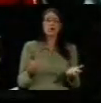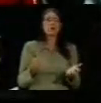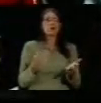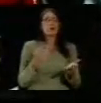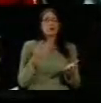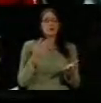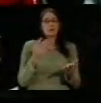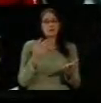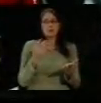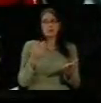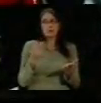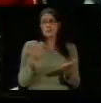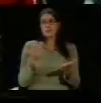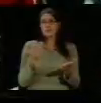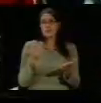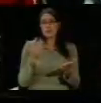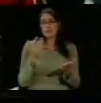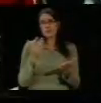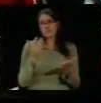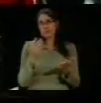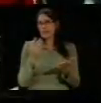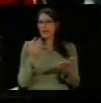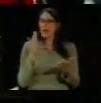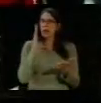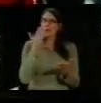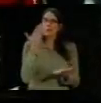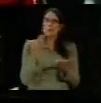influence the lawsuit against us. It would probably make,